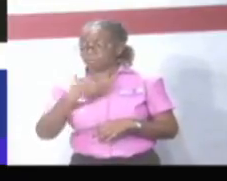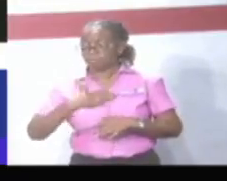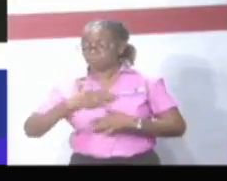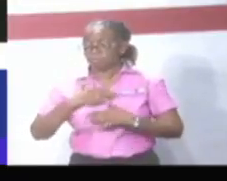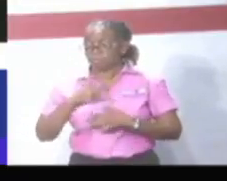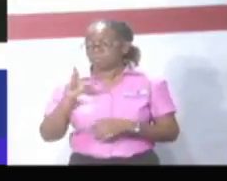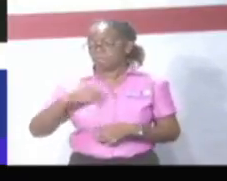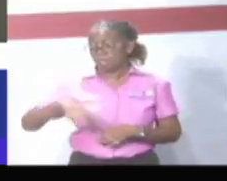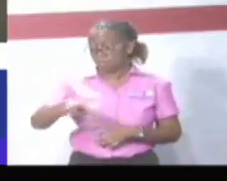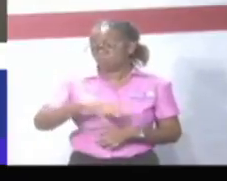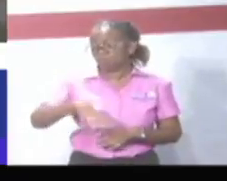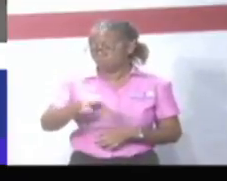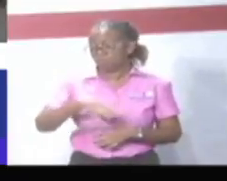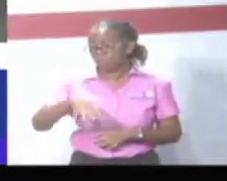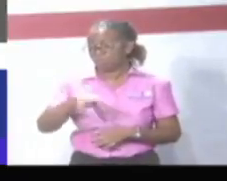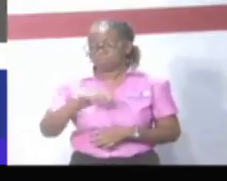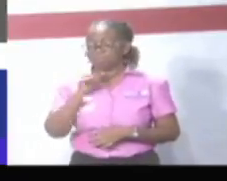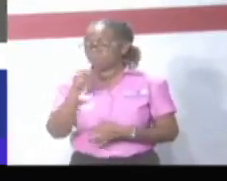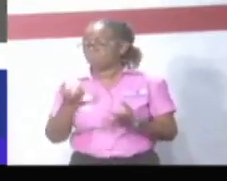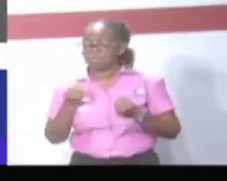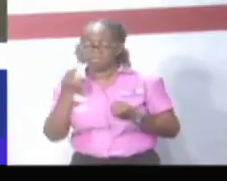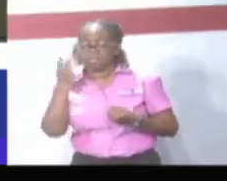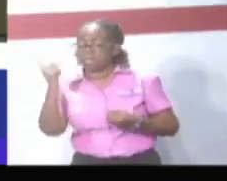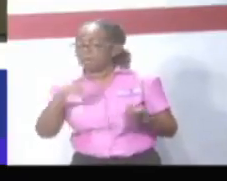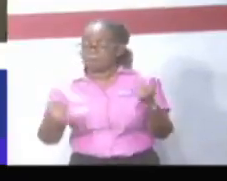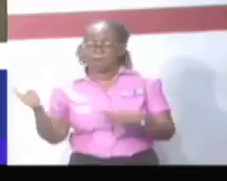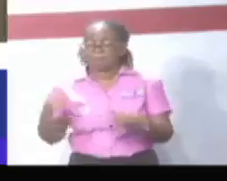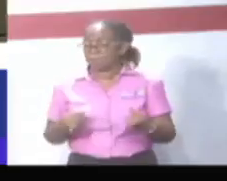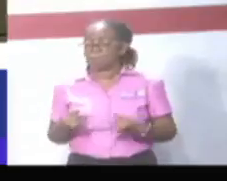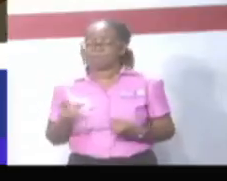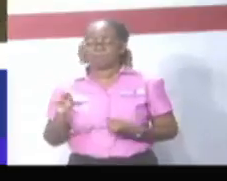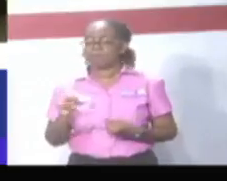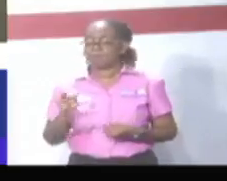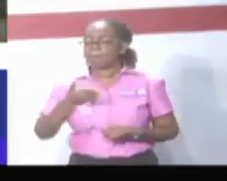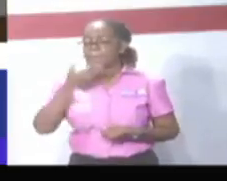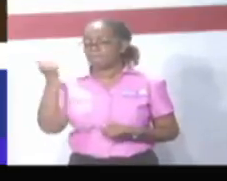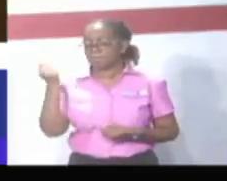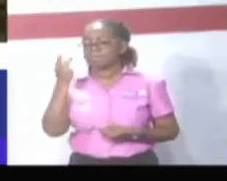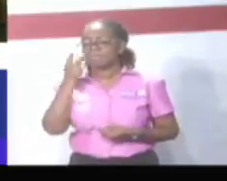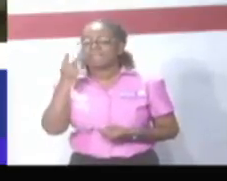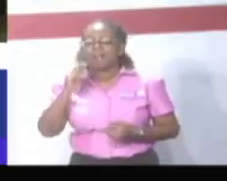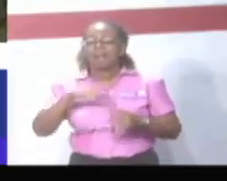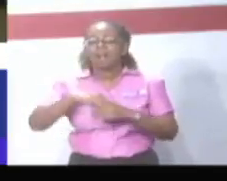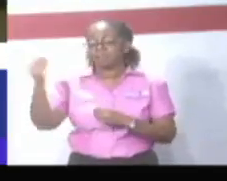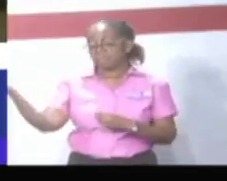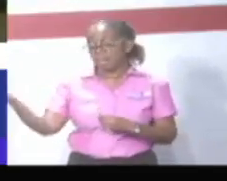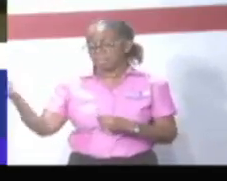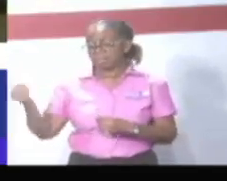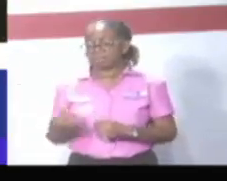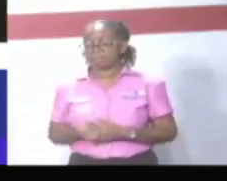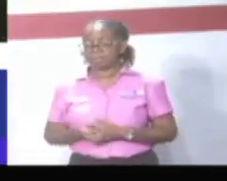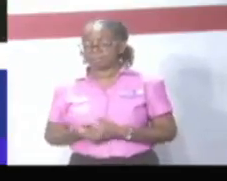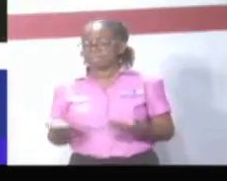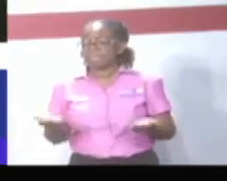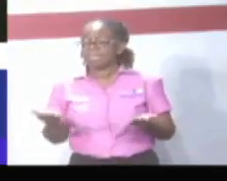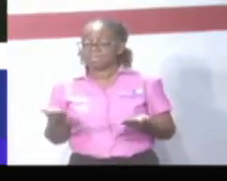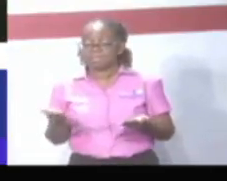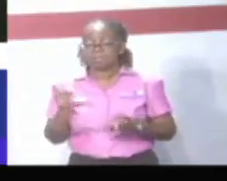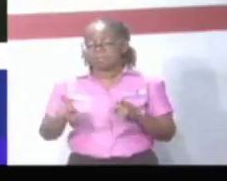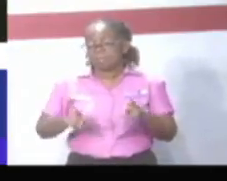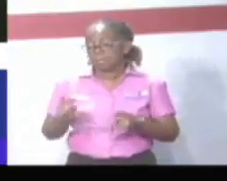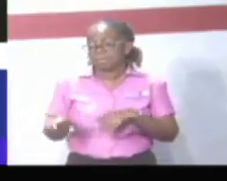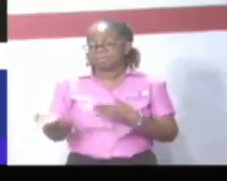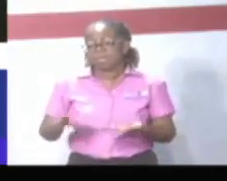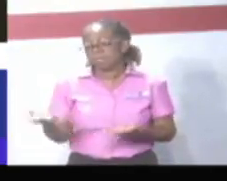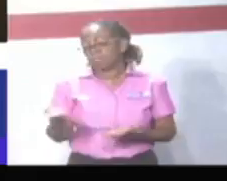you guys on the outside, getting vaccinated, because here is serious business. People die here. It's not easy. Seeing